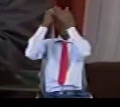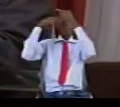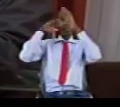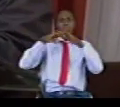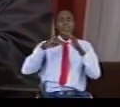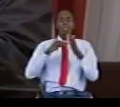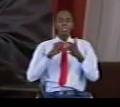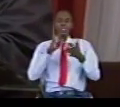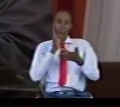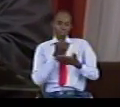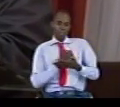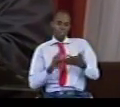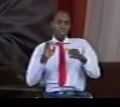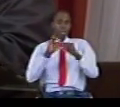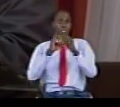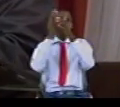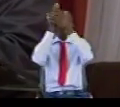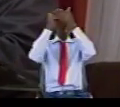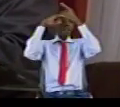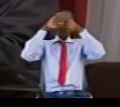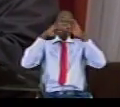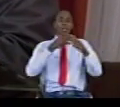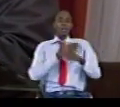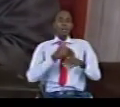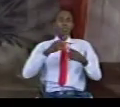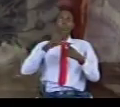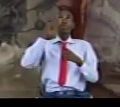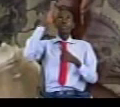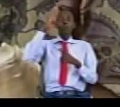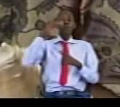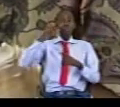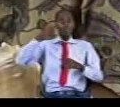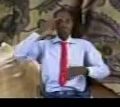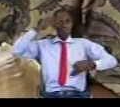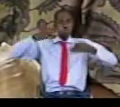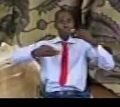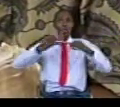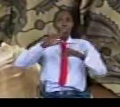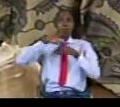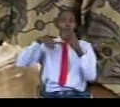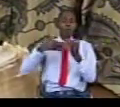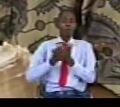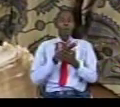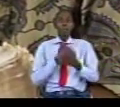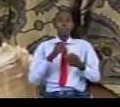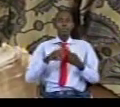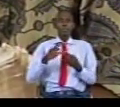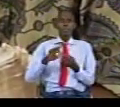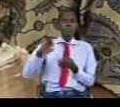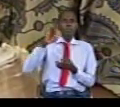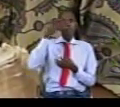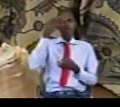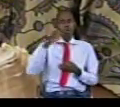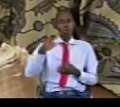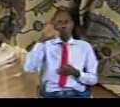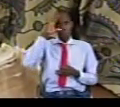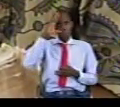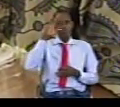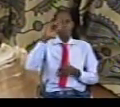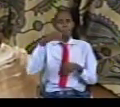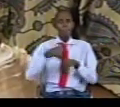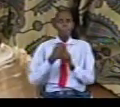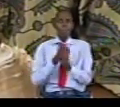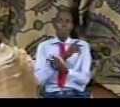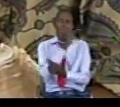heaven, and to God, the judge of all, and to the spirits of men made perfect. God is